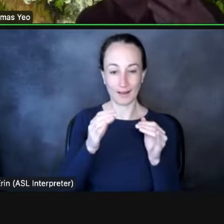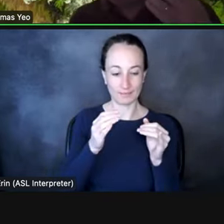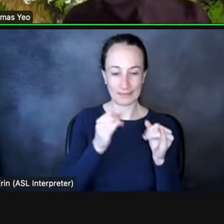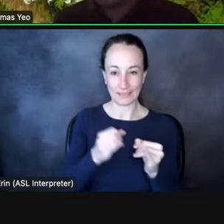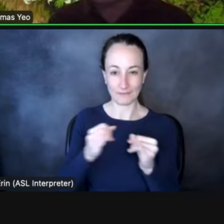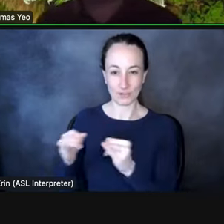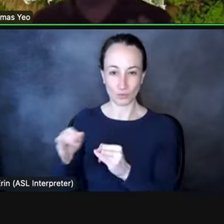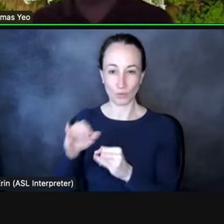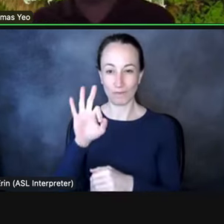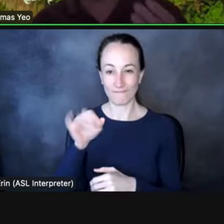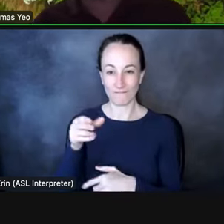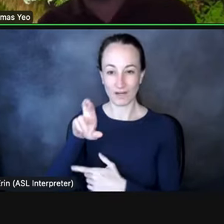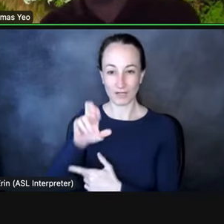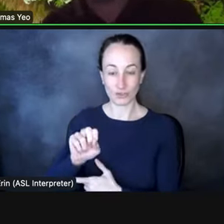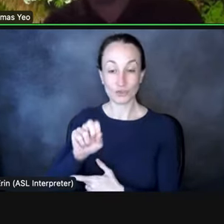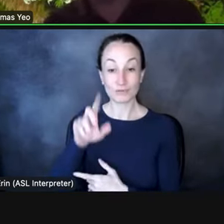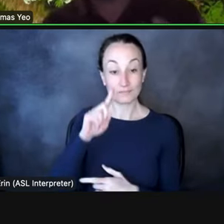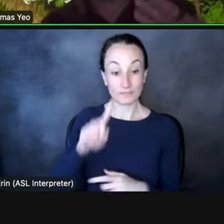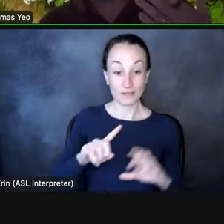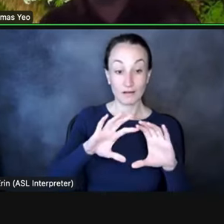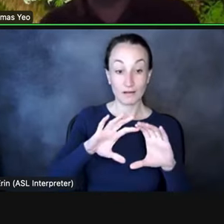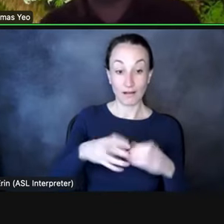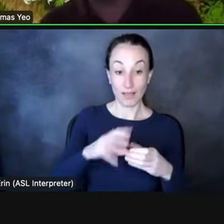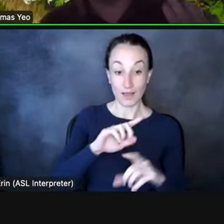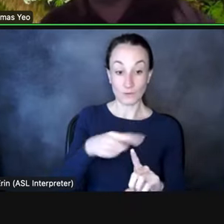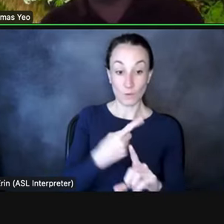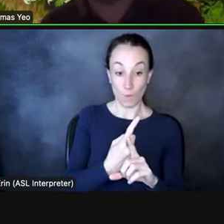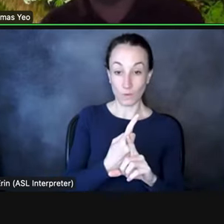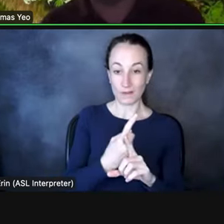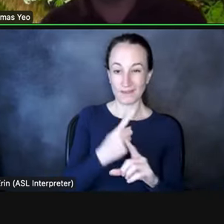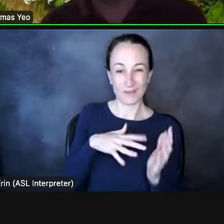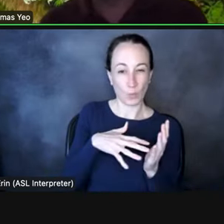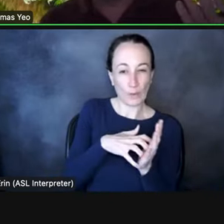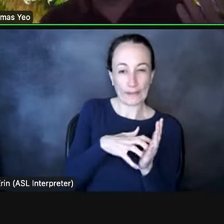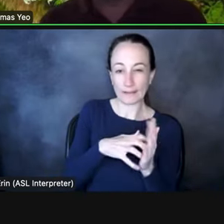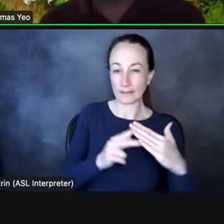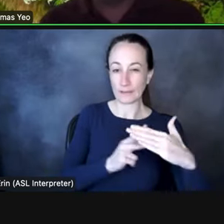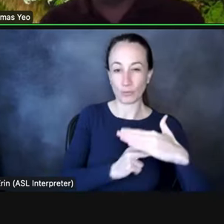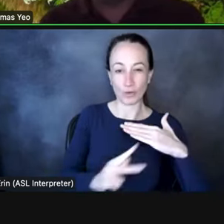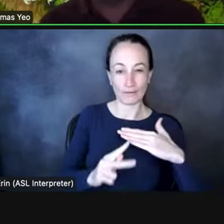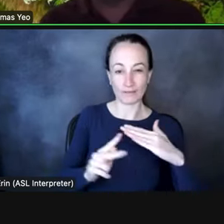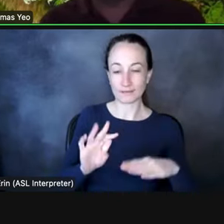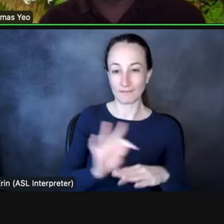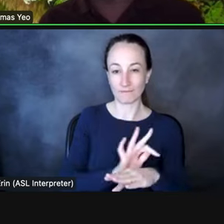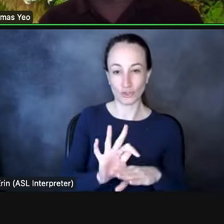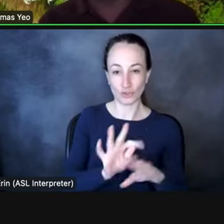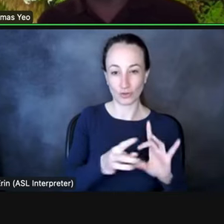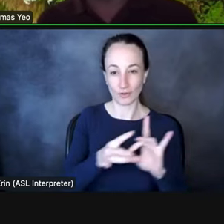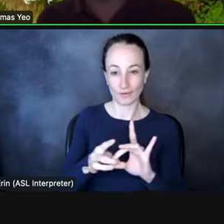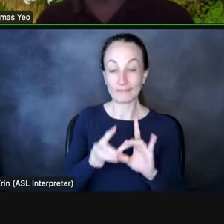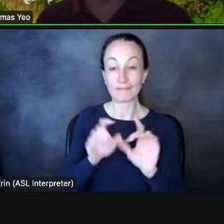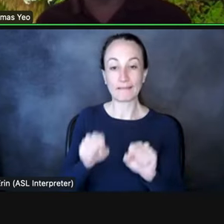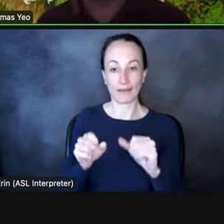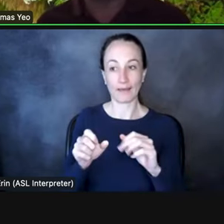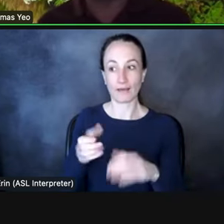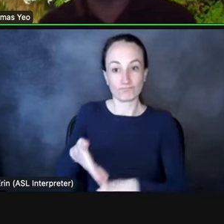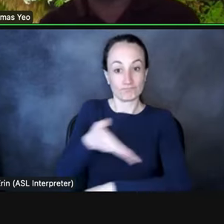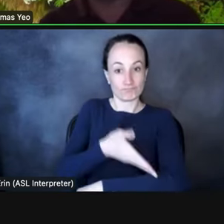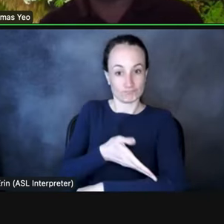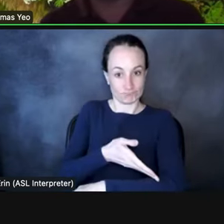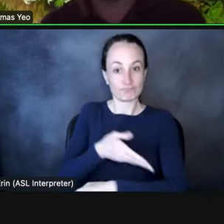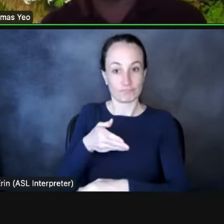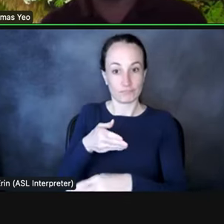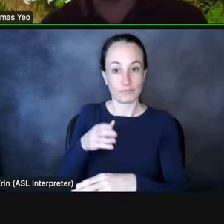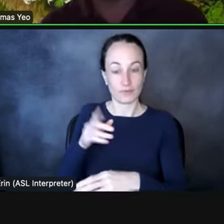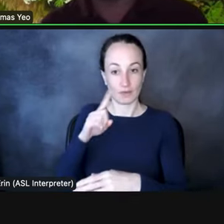though task only weakly affects function connectivity, it can improve the prediction of cognitive